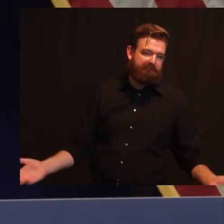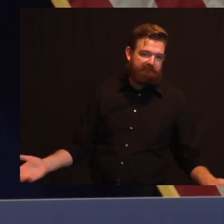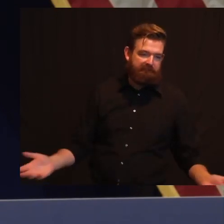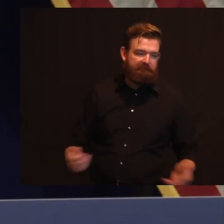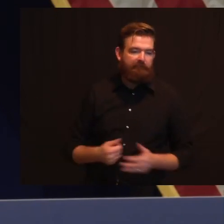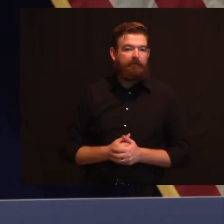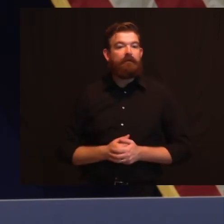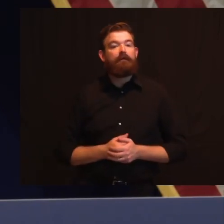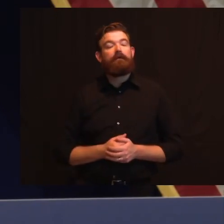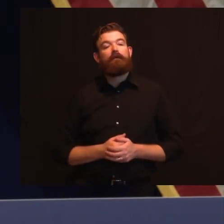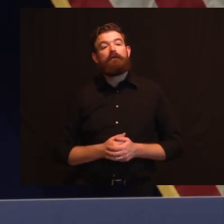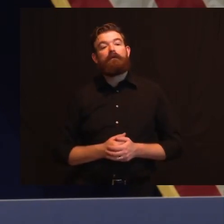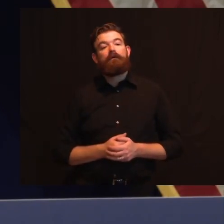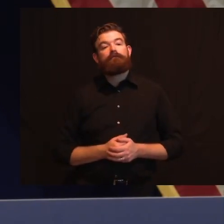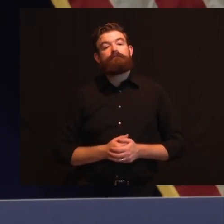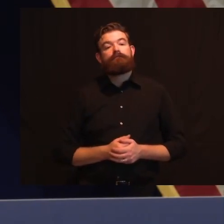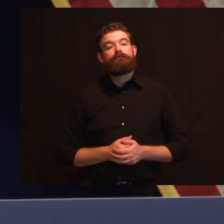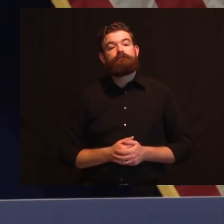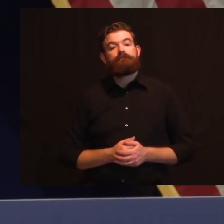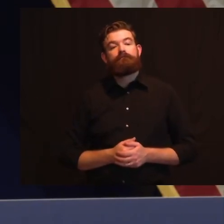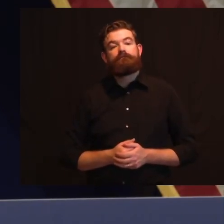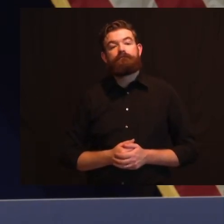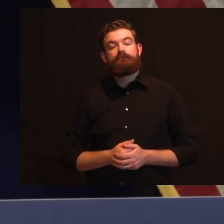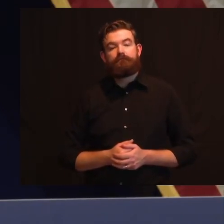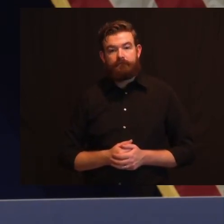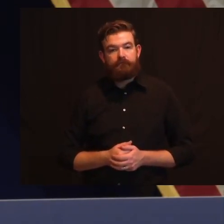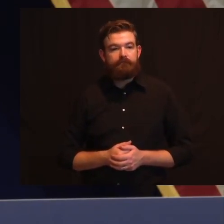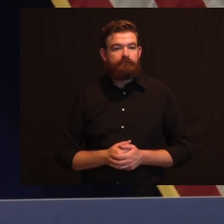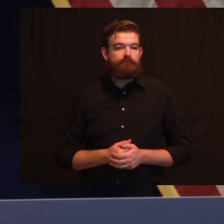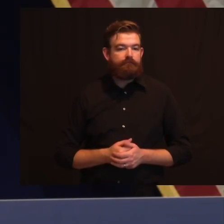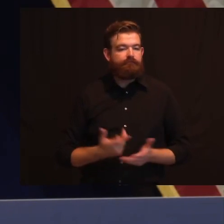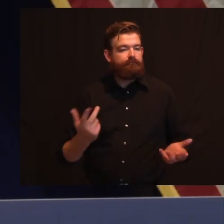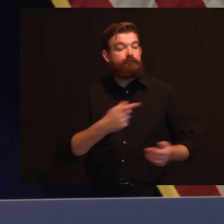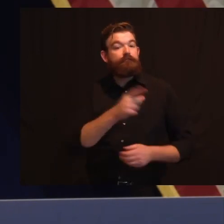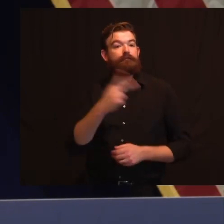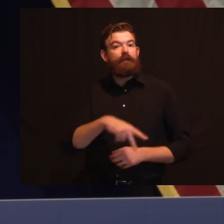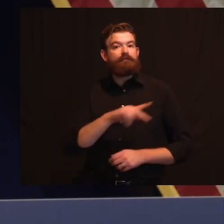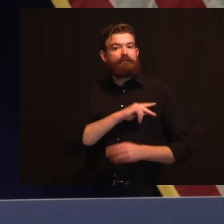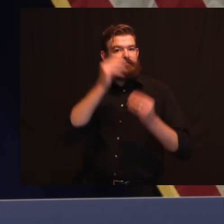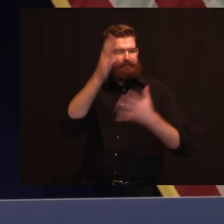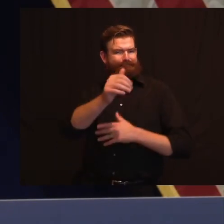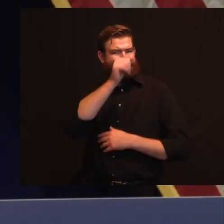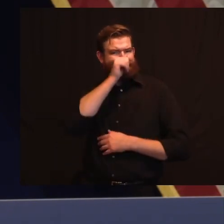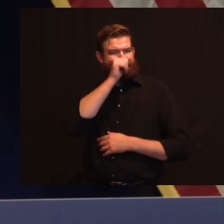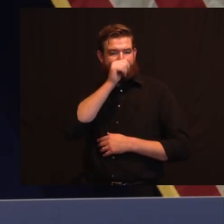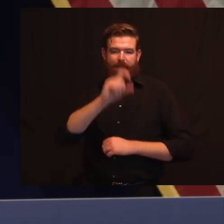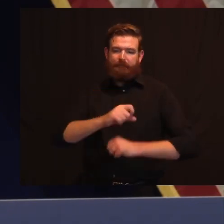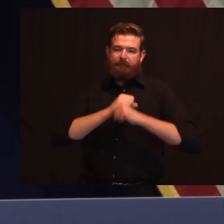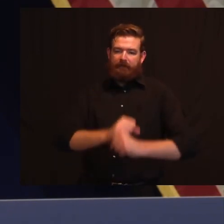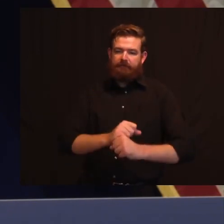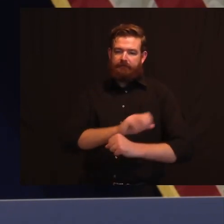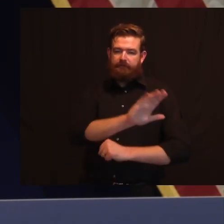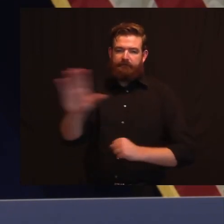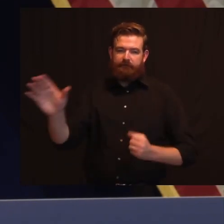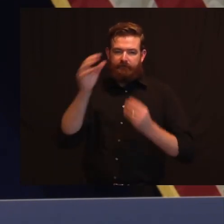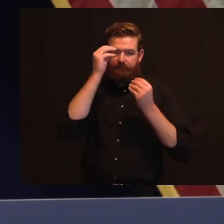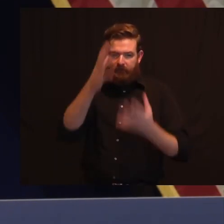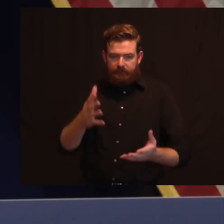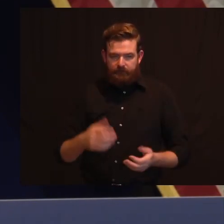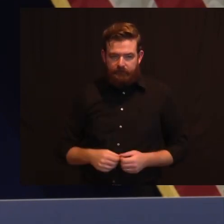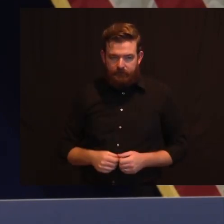of your personal information. That said, we're very conscious. These lines are still too long. They're too long